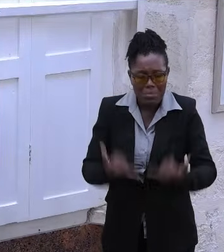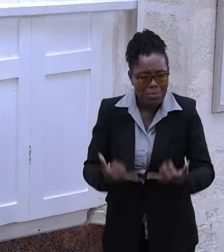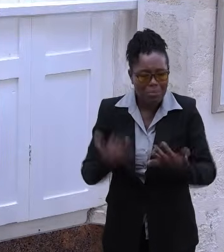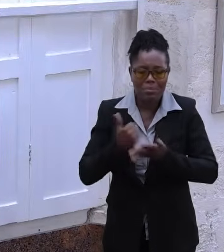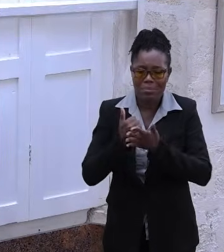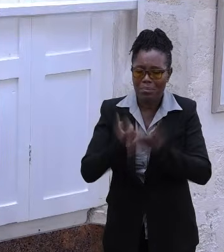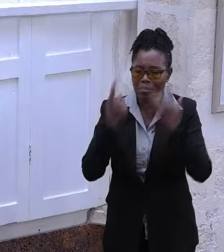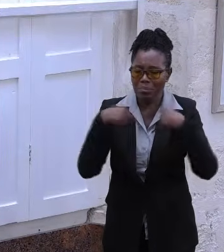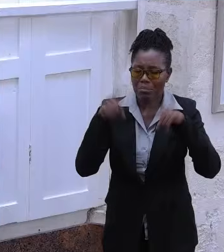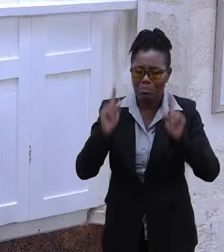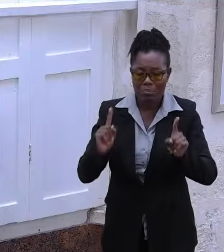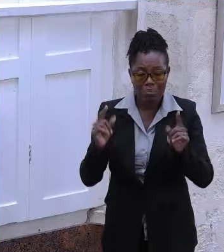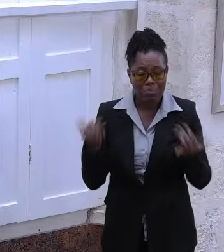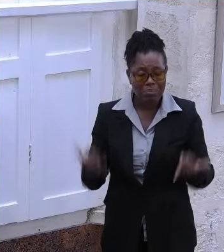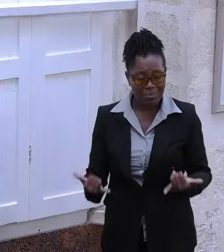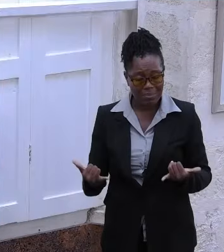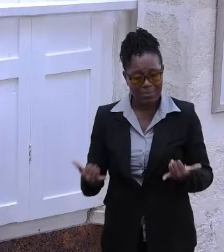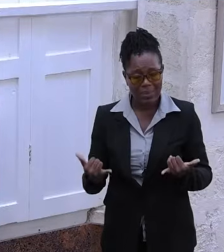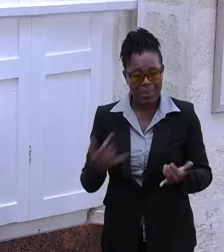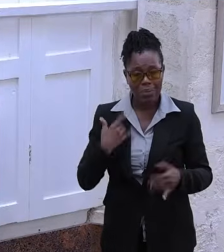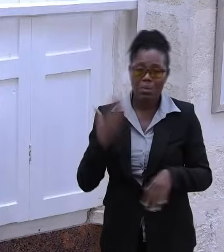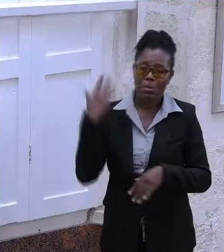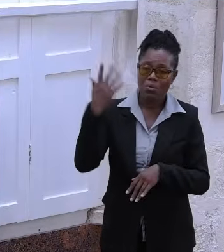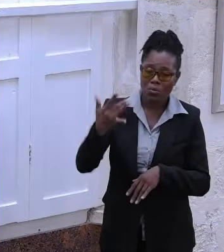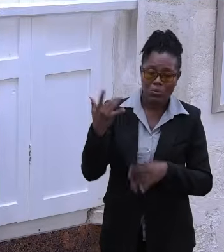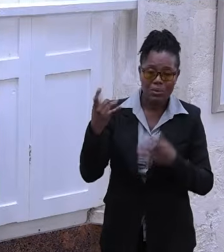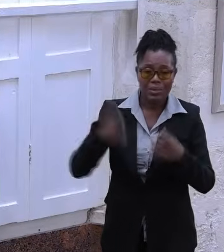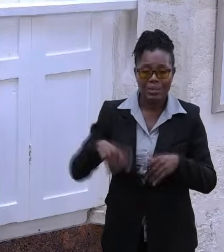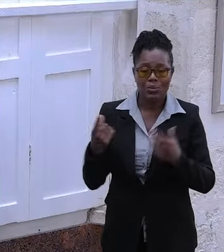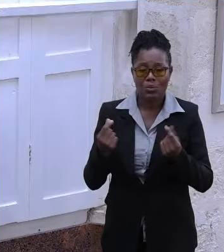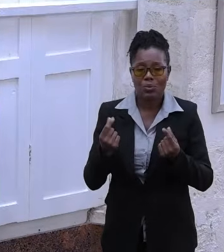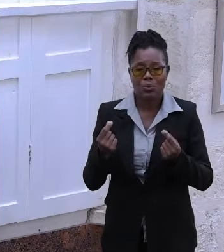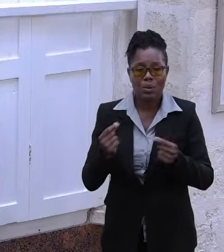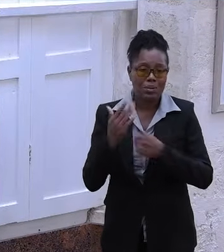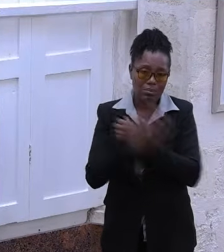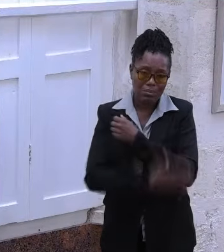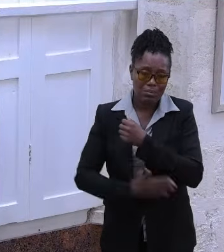before us and where we need to get at this stage as a country.